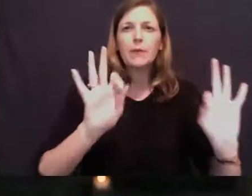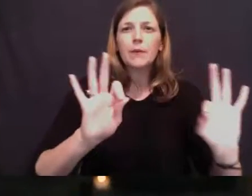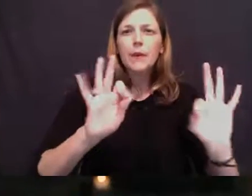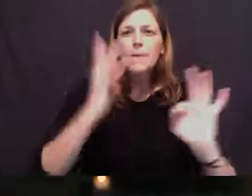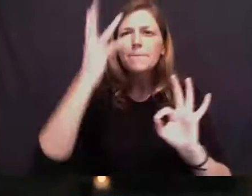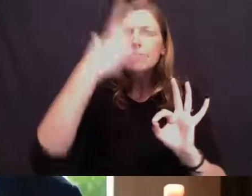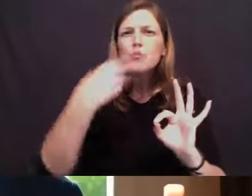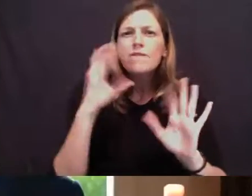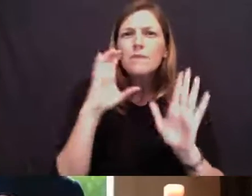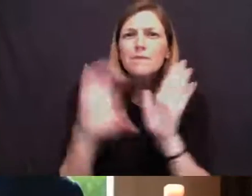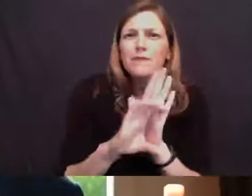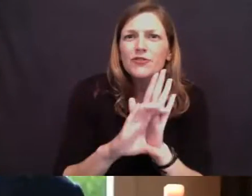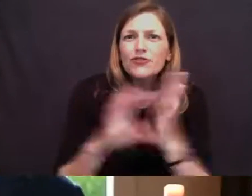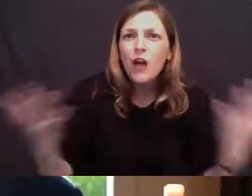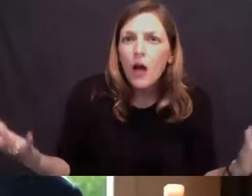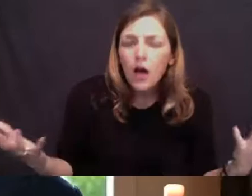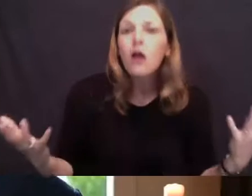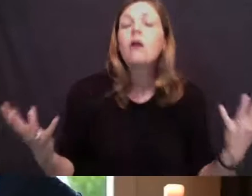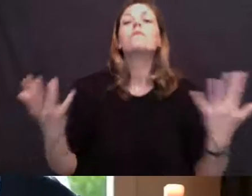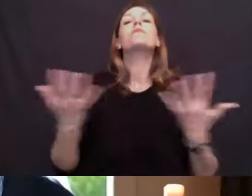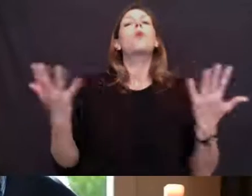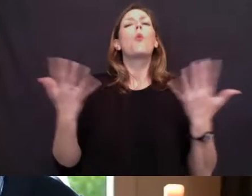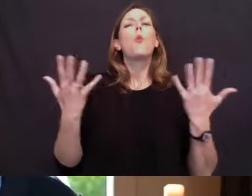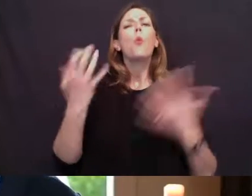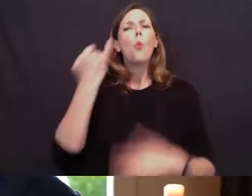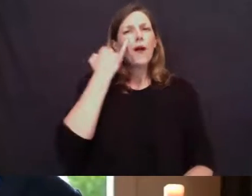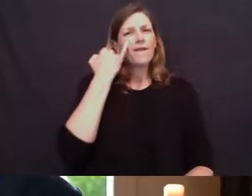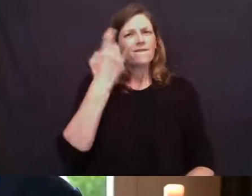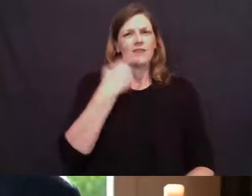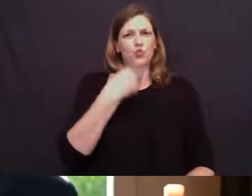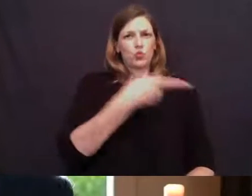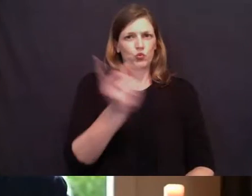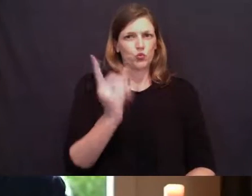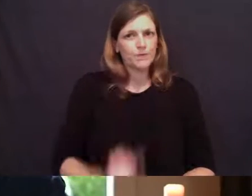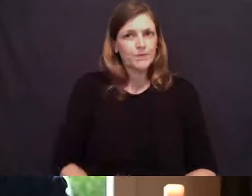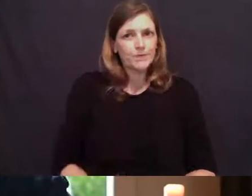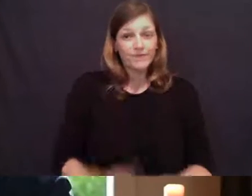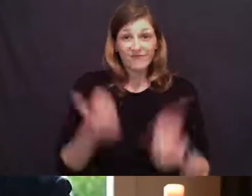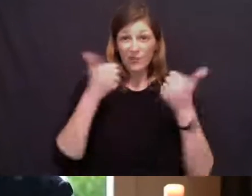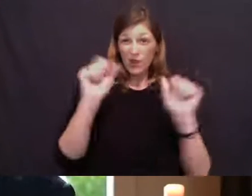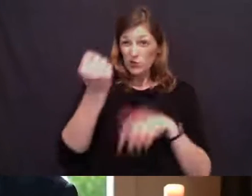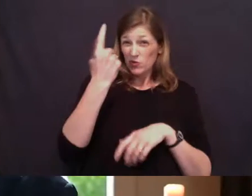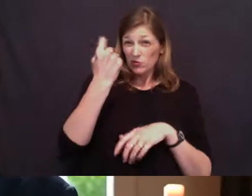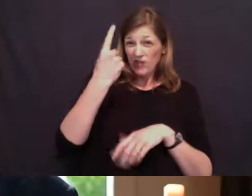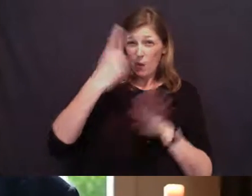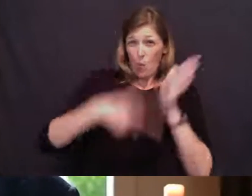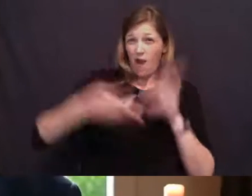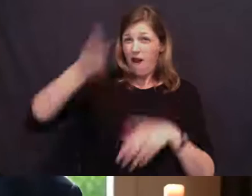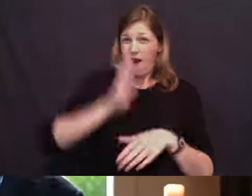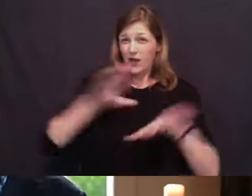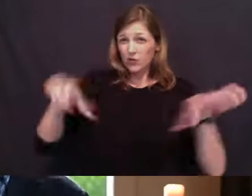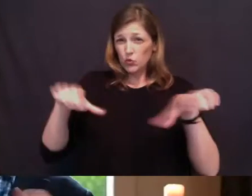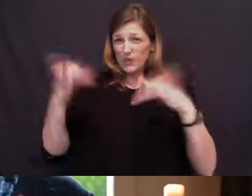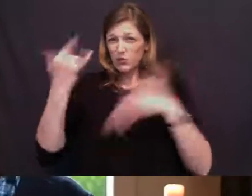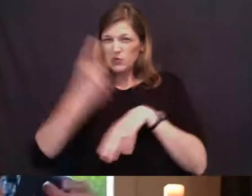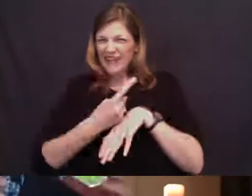picture. Now, what if I were to tell you that trying to understand what God is doing today is sort